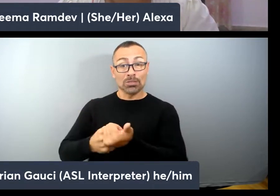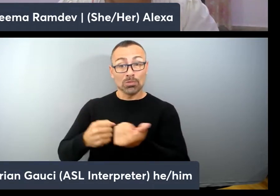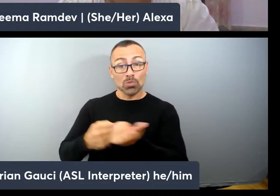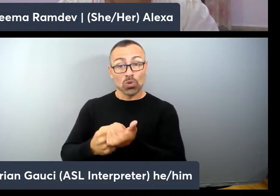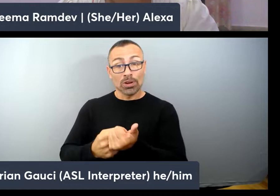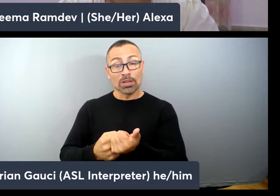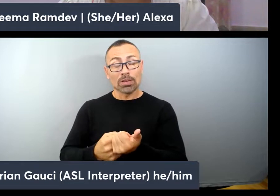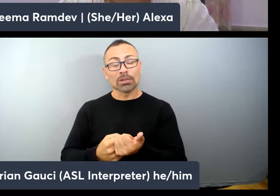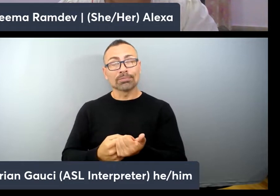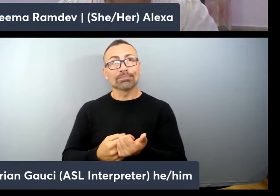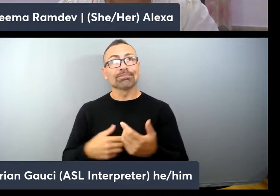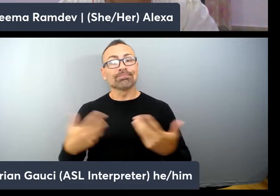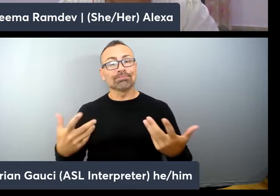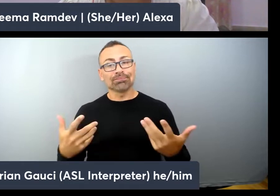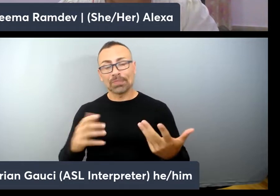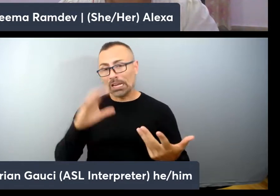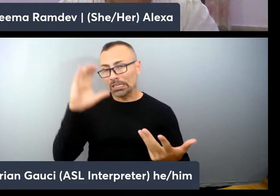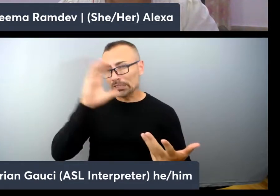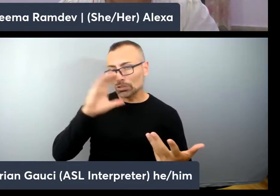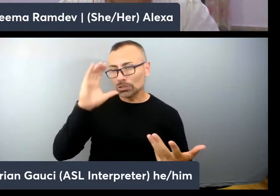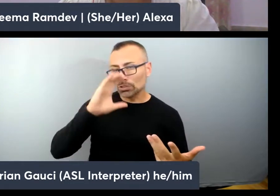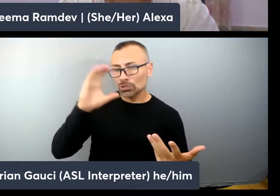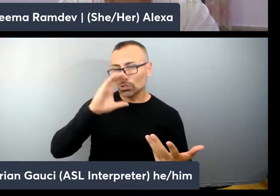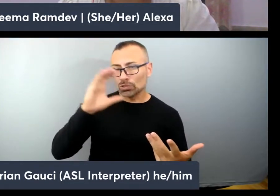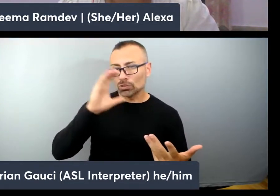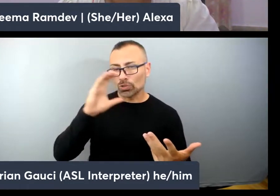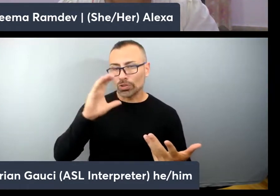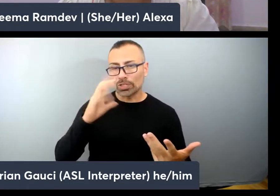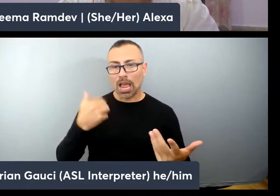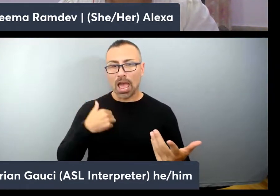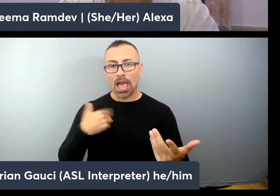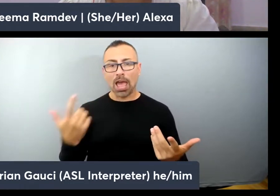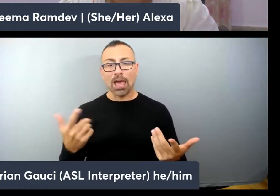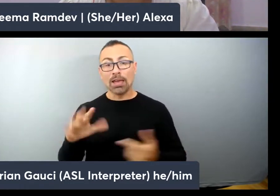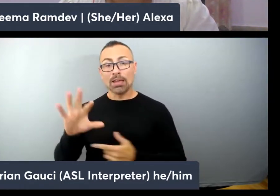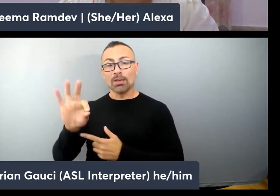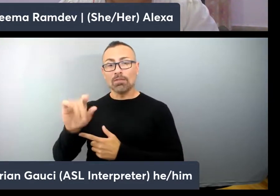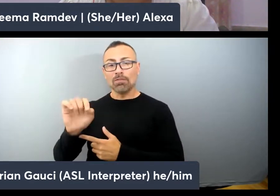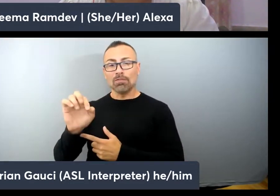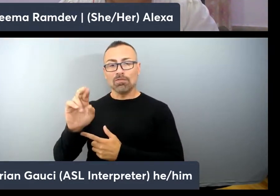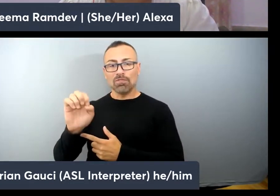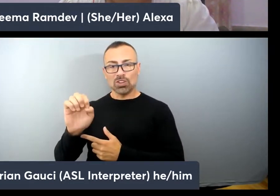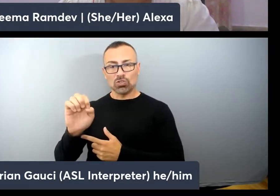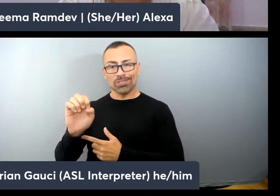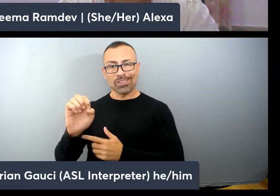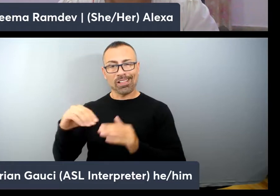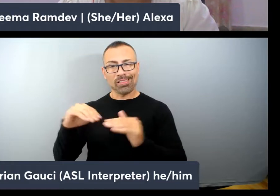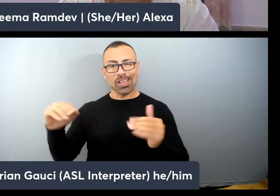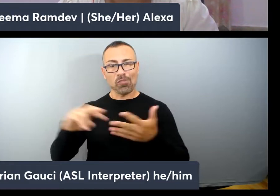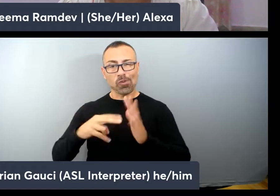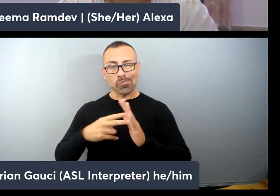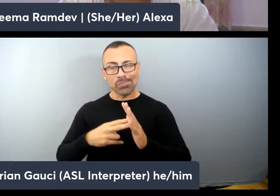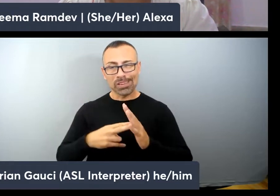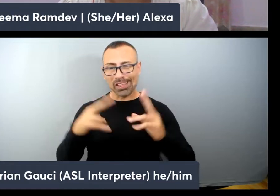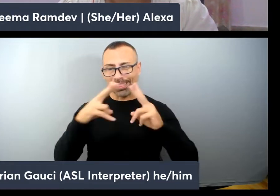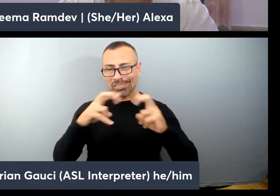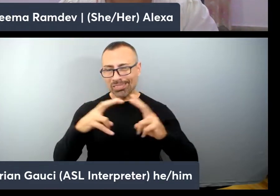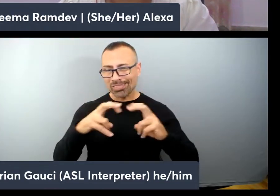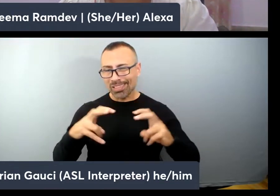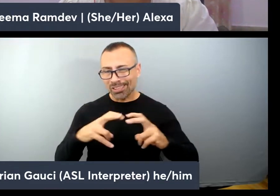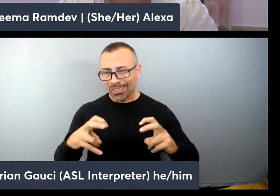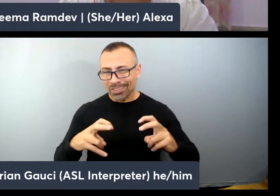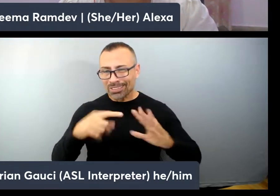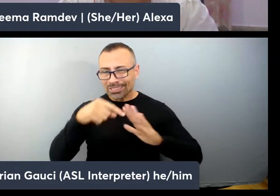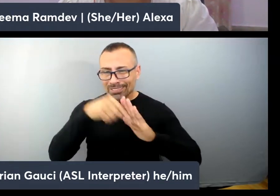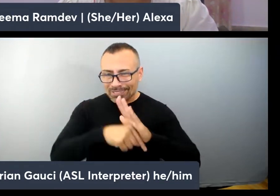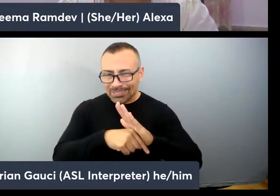new launch, search at the feature level. And the value here is that it helps data scientists learn what features